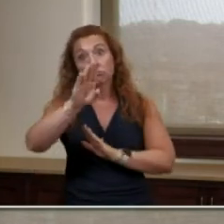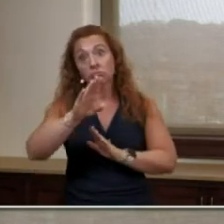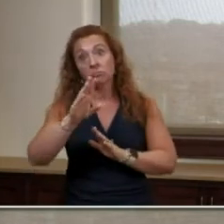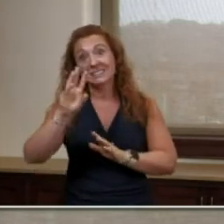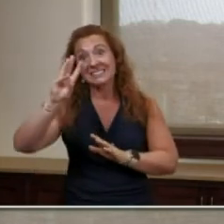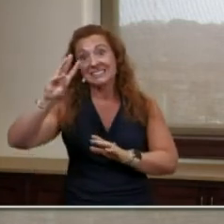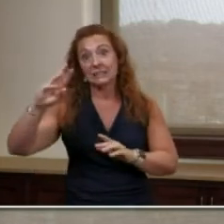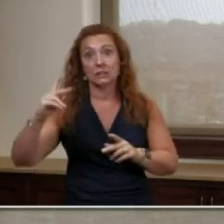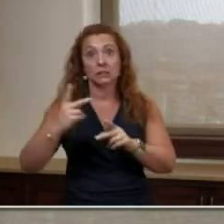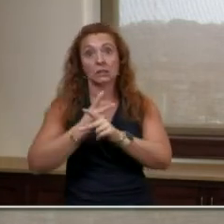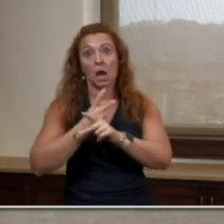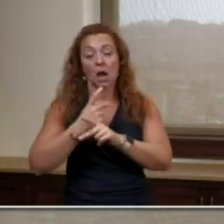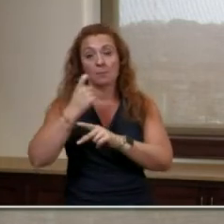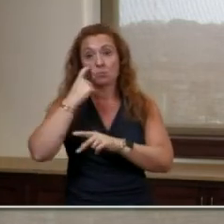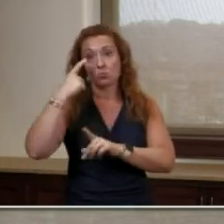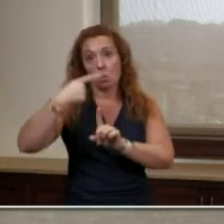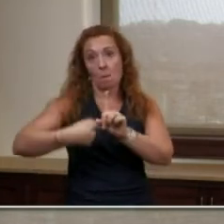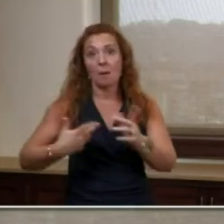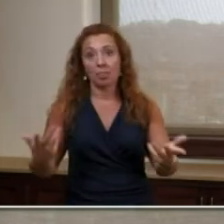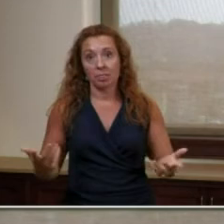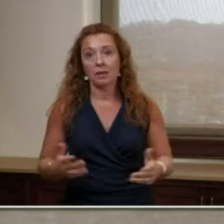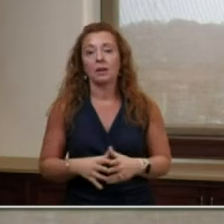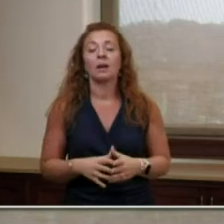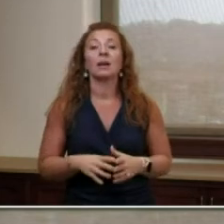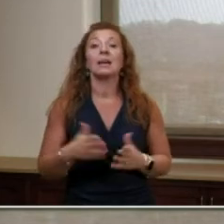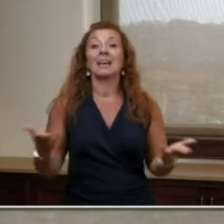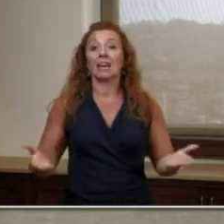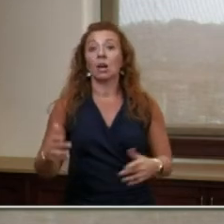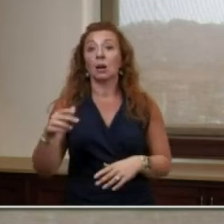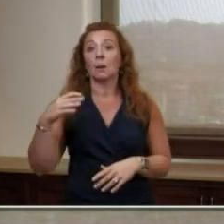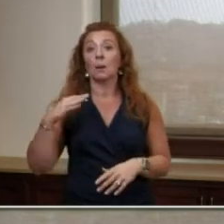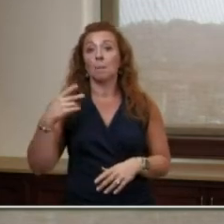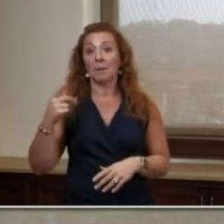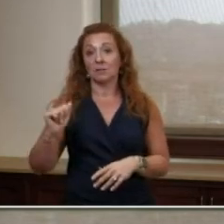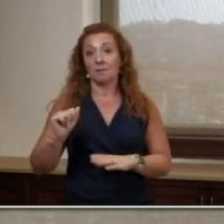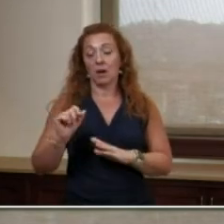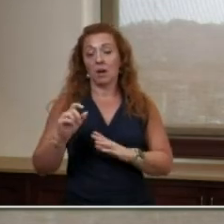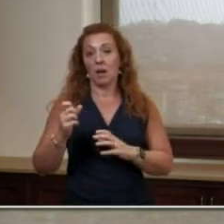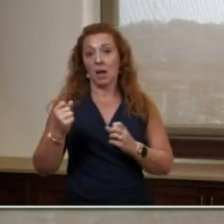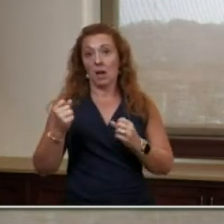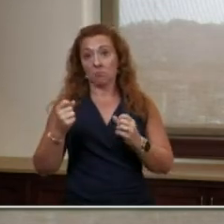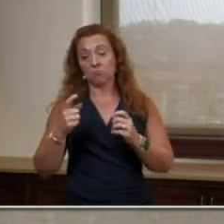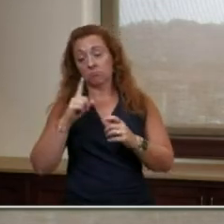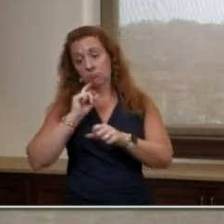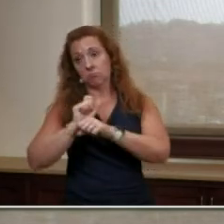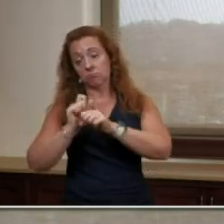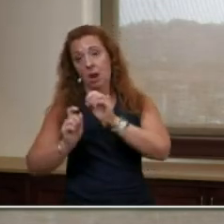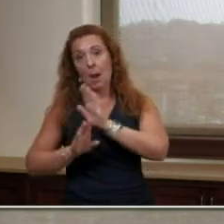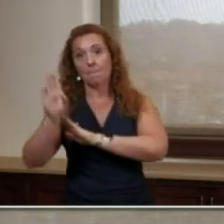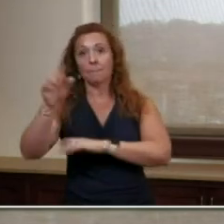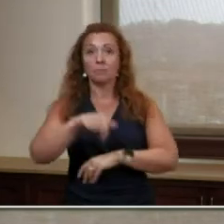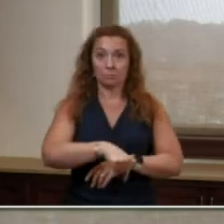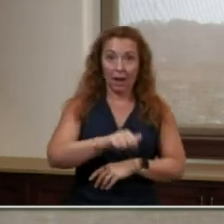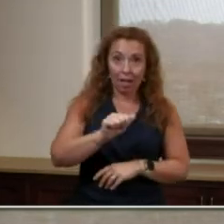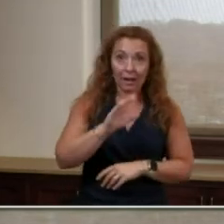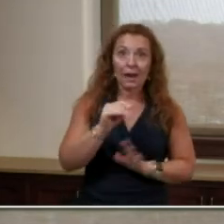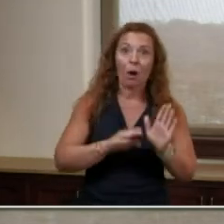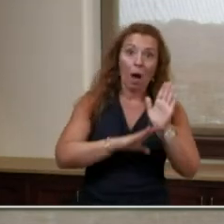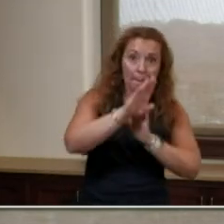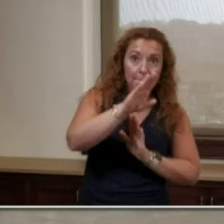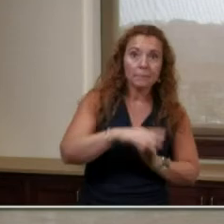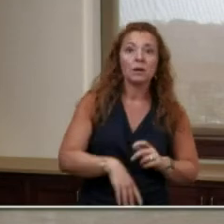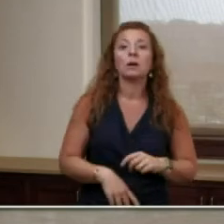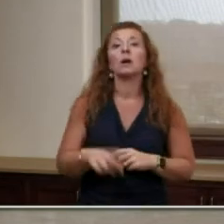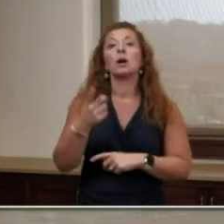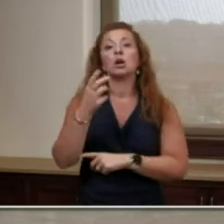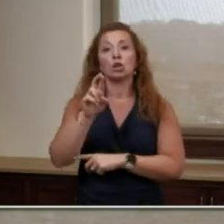sixfold in the last 30 days. The state's numbers, I don't know if it's exactly that, but they're trending upwards, as well as the county numbers.